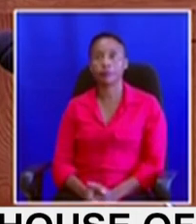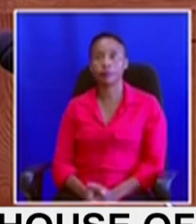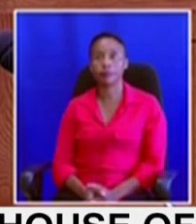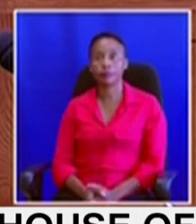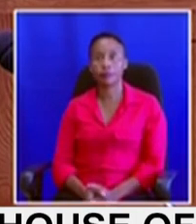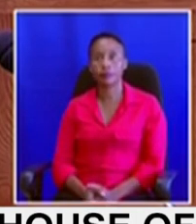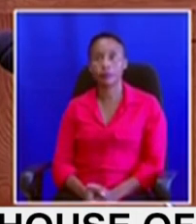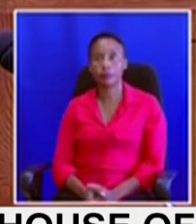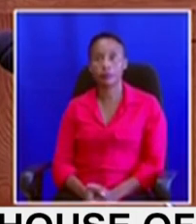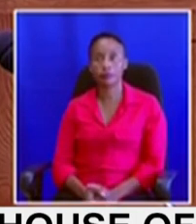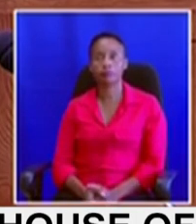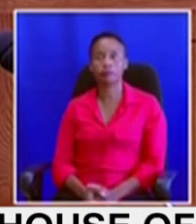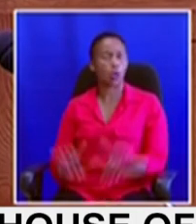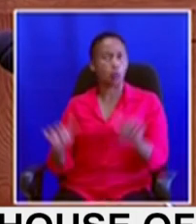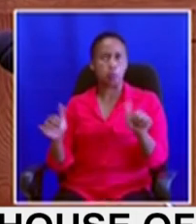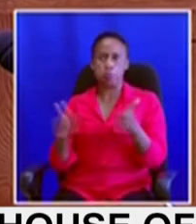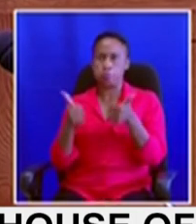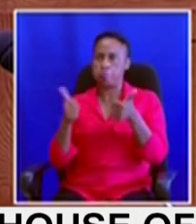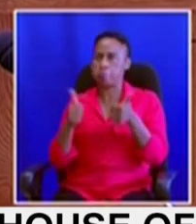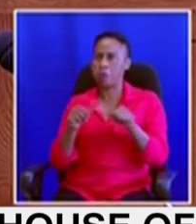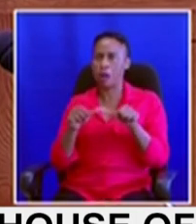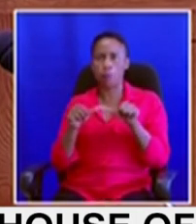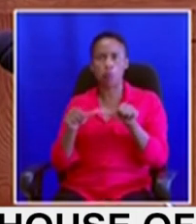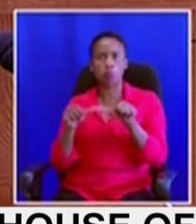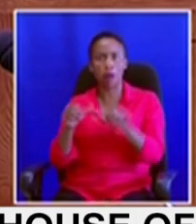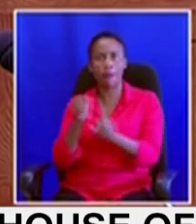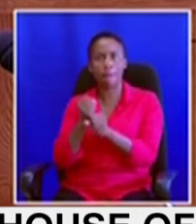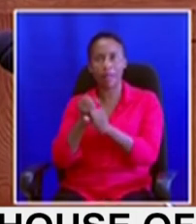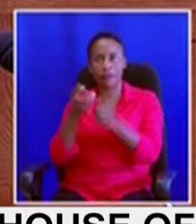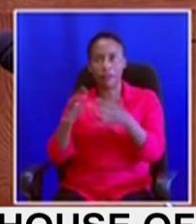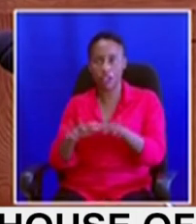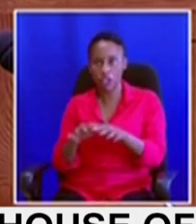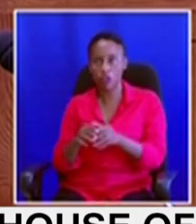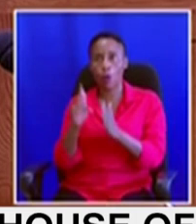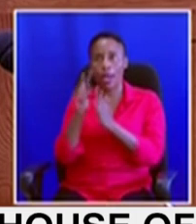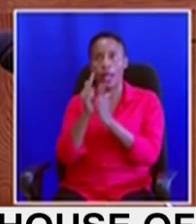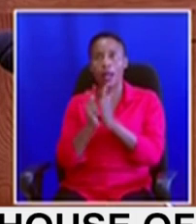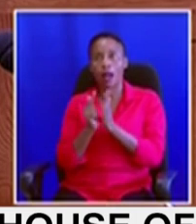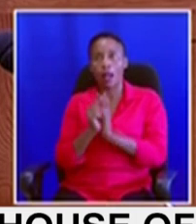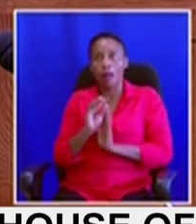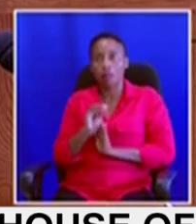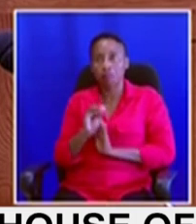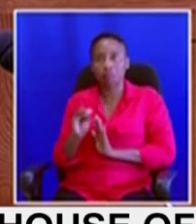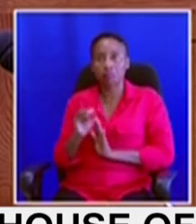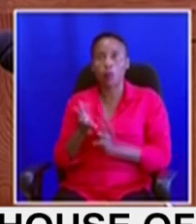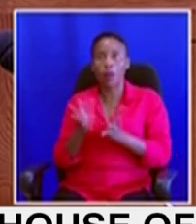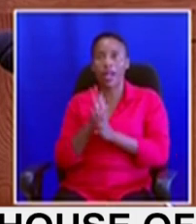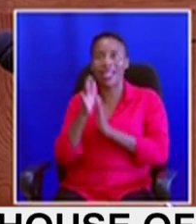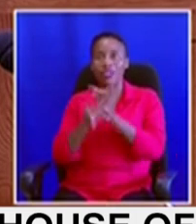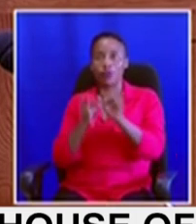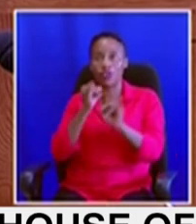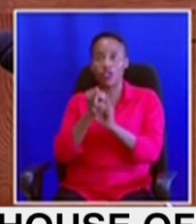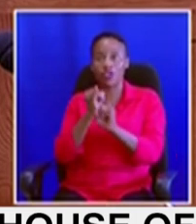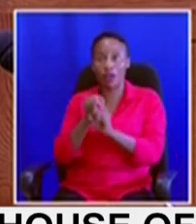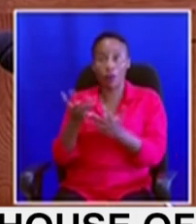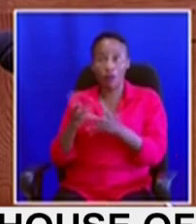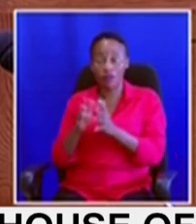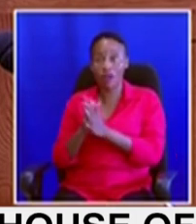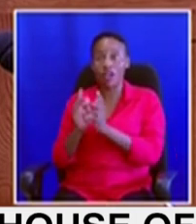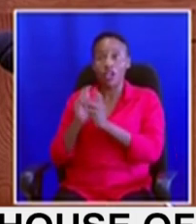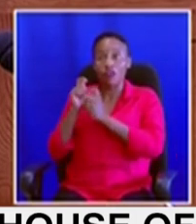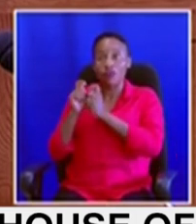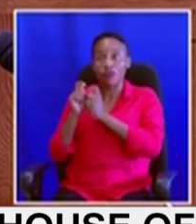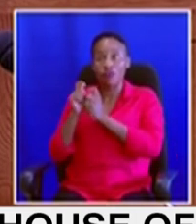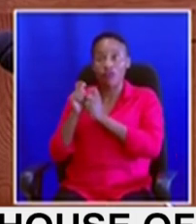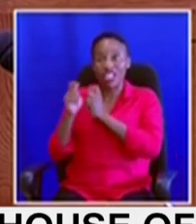We've made good progress in creating a sound legal basis for the institution of traditional and Khoi-San leadership